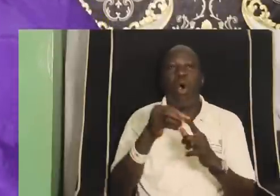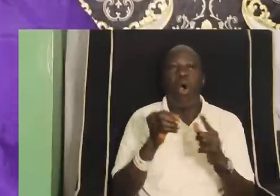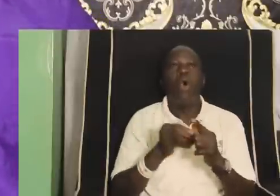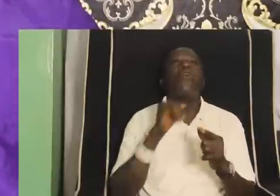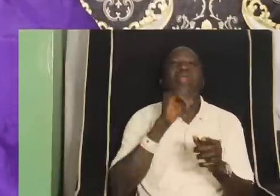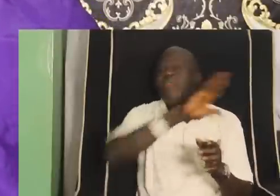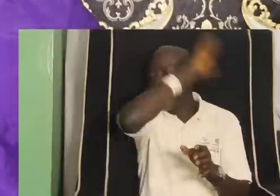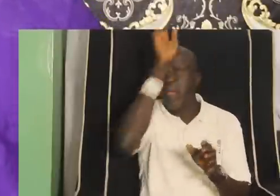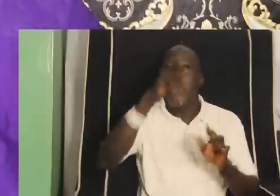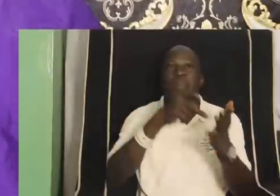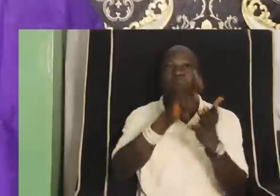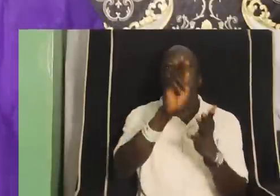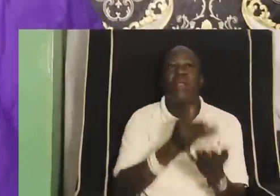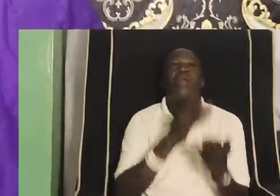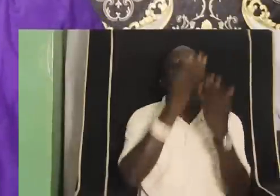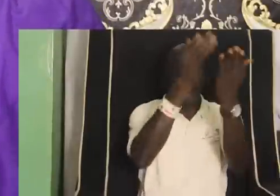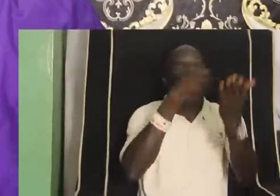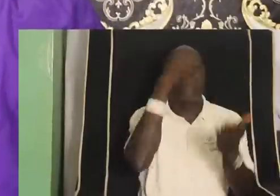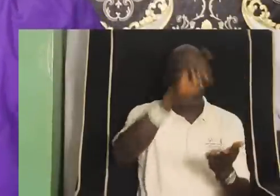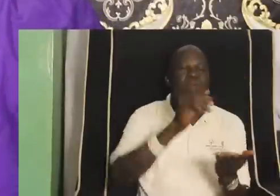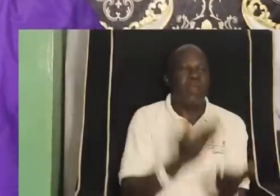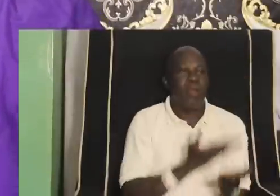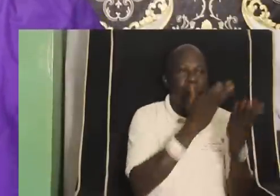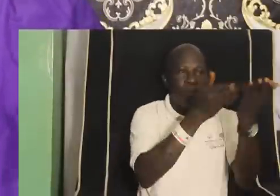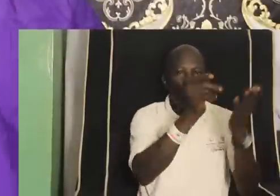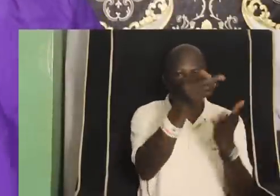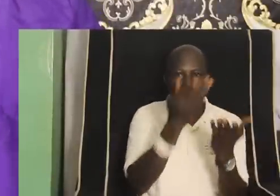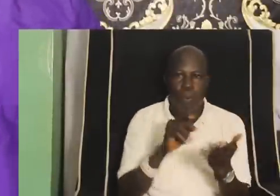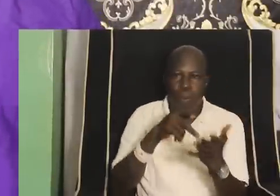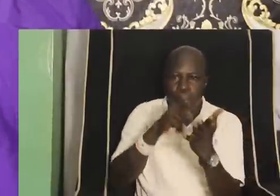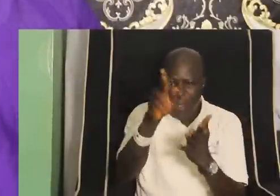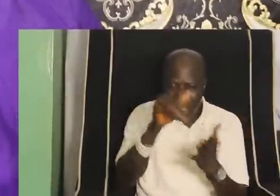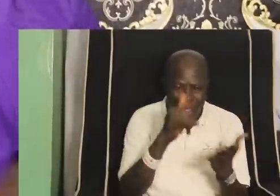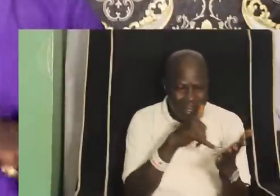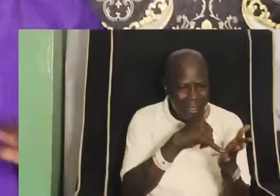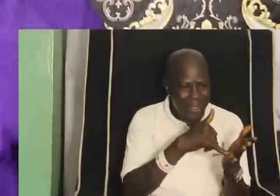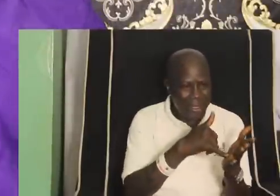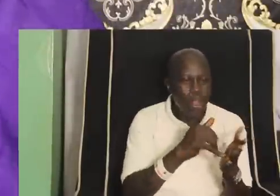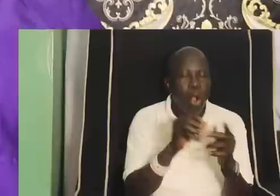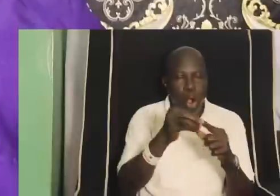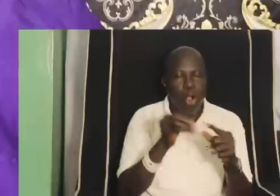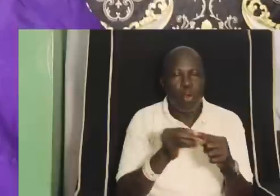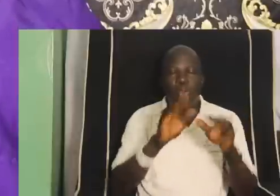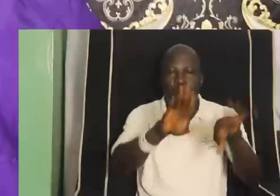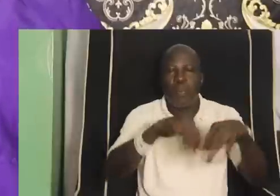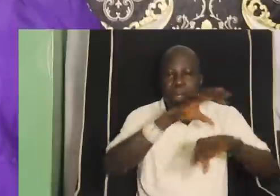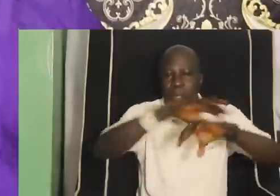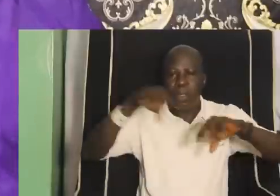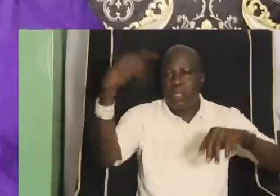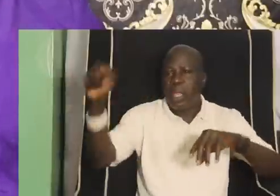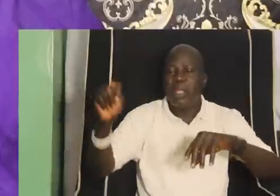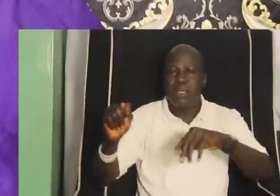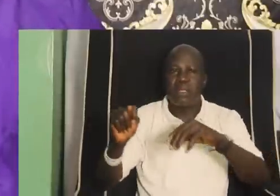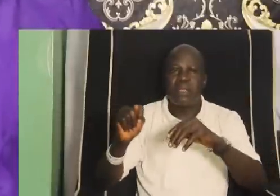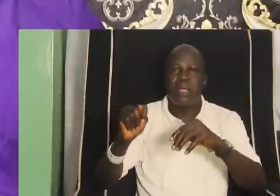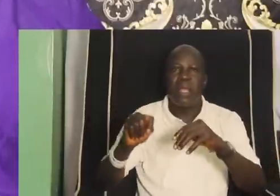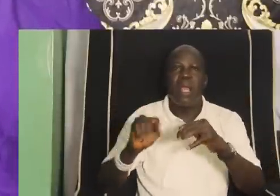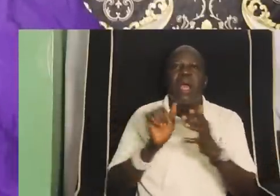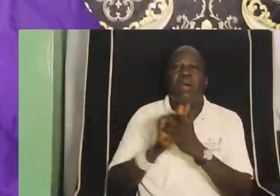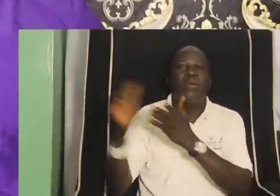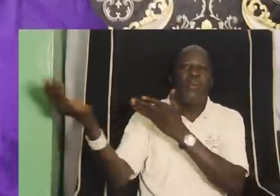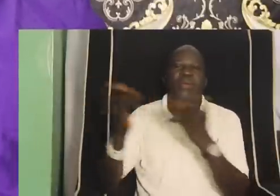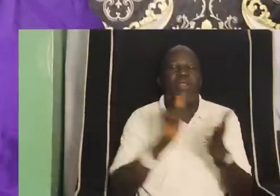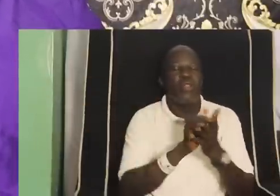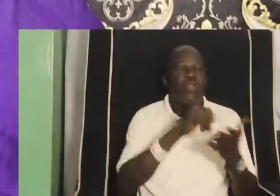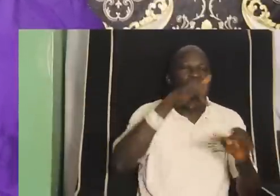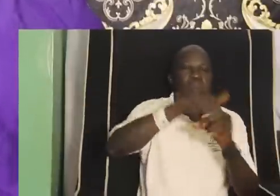re maje oh you not pay your covenant offering o de person you want to pay it abi o kan mo mo person da mewa oh you intentionally want to pay your tithe wa mu bere